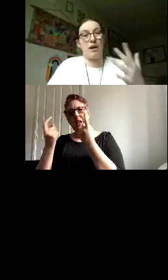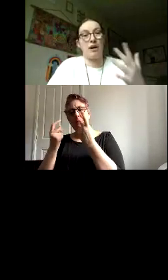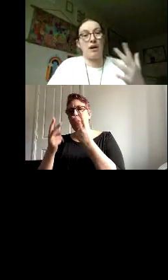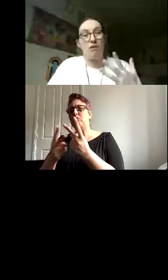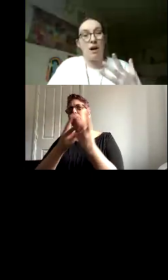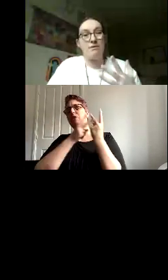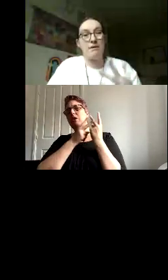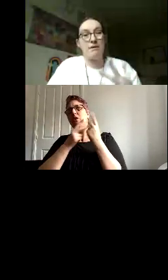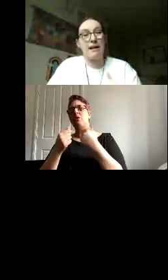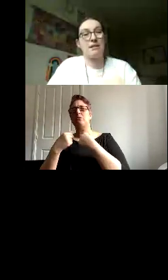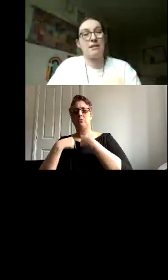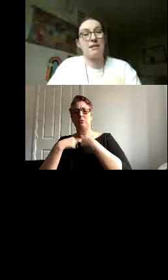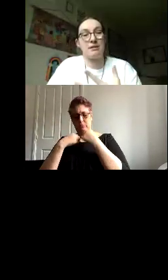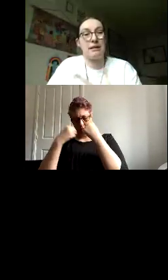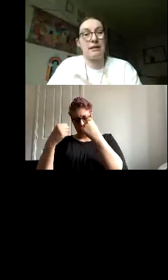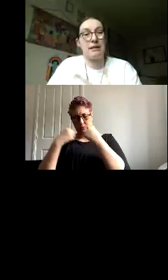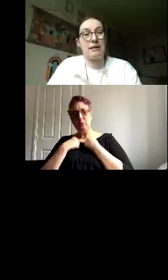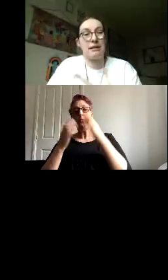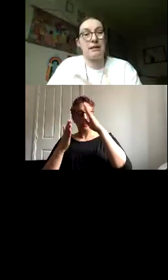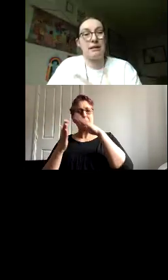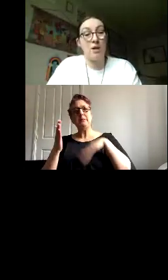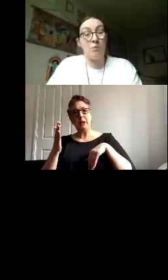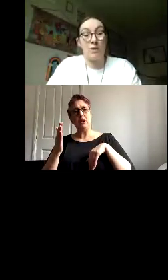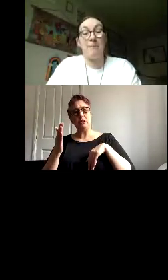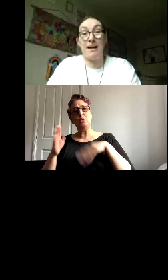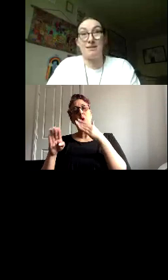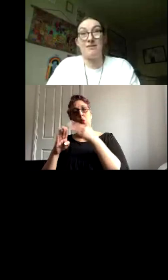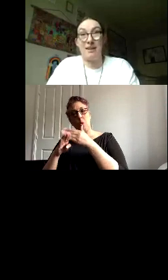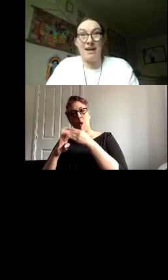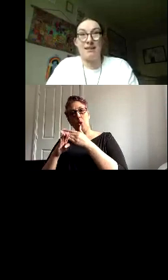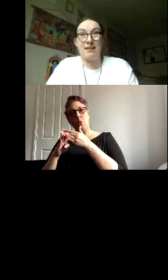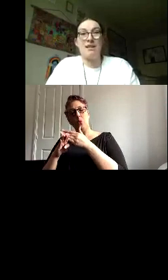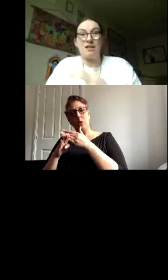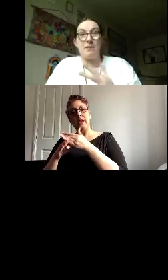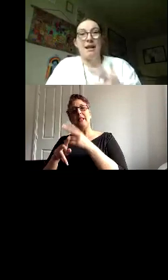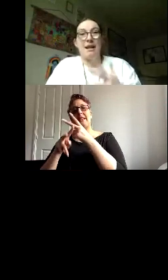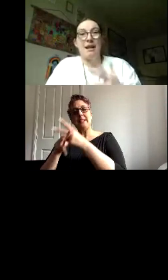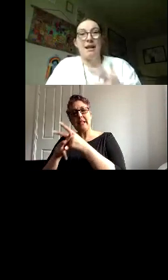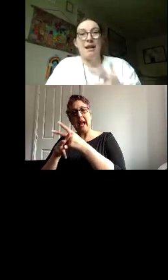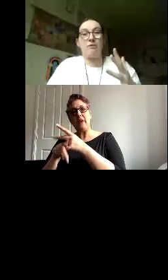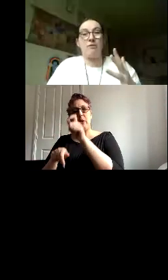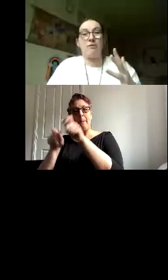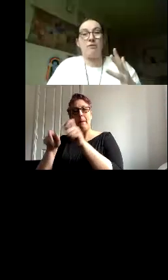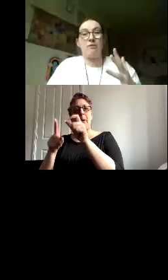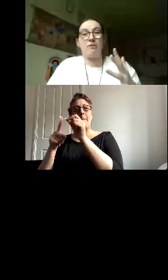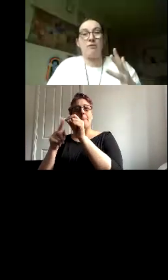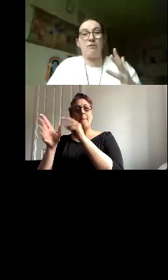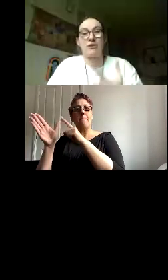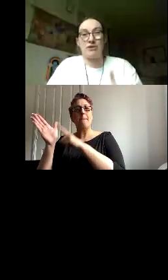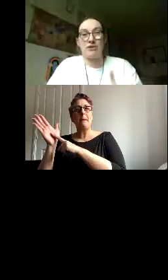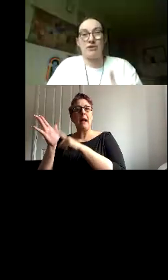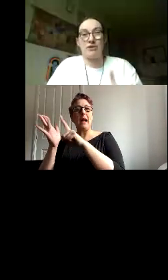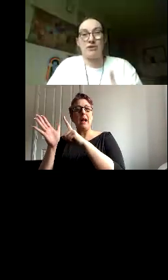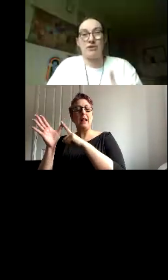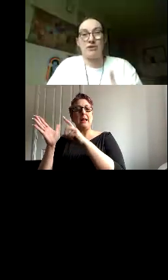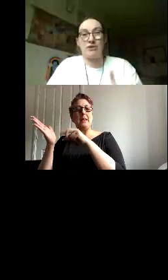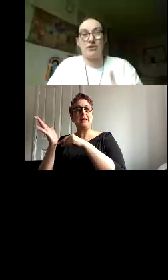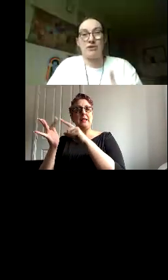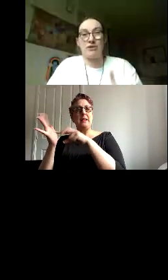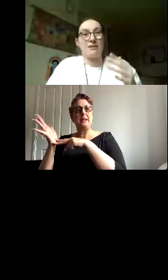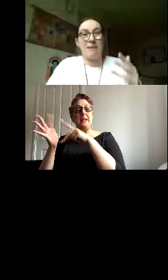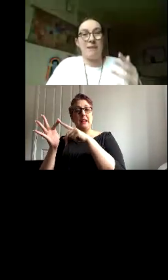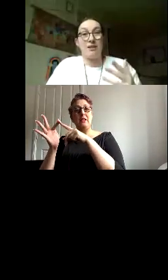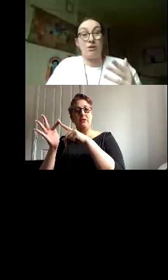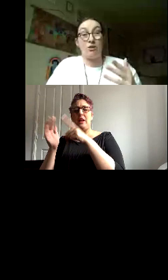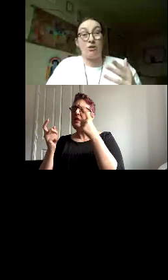our own experiences as people who work within palliative care, to make sure that we're really living out the social model